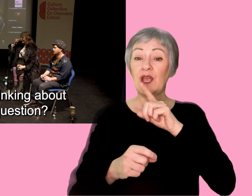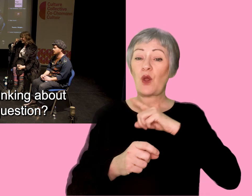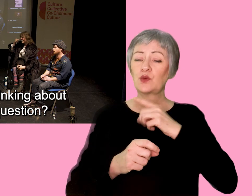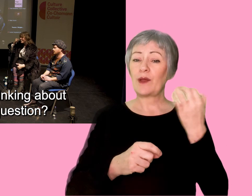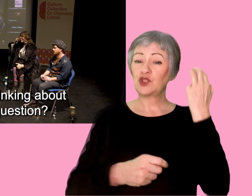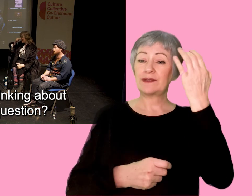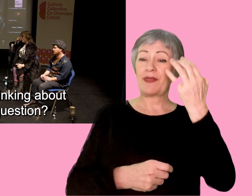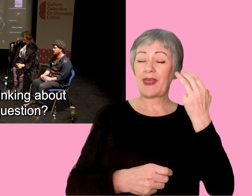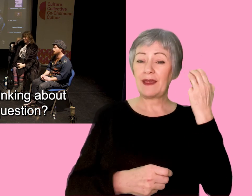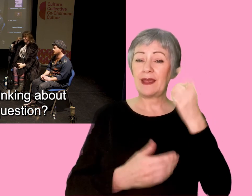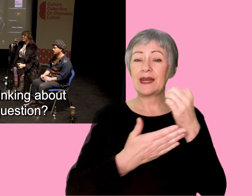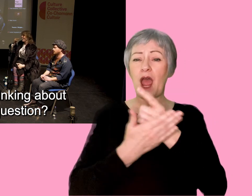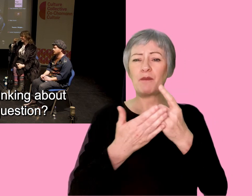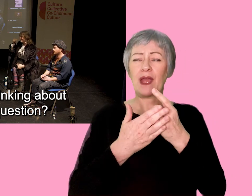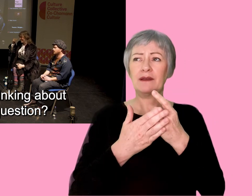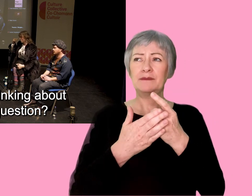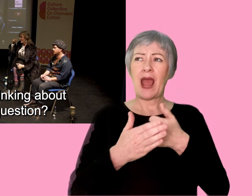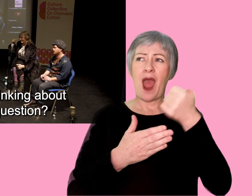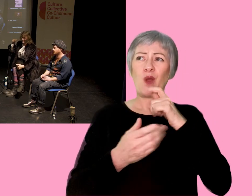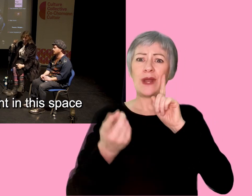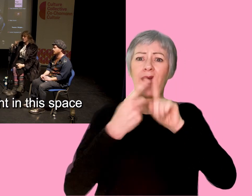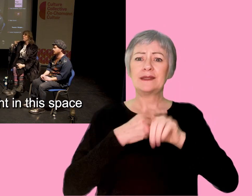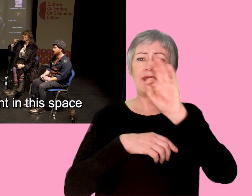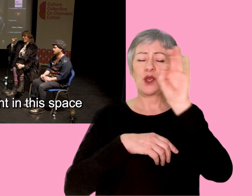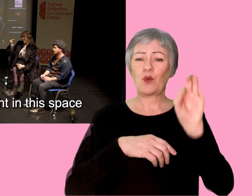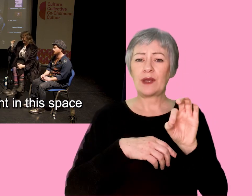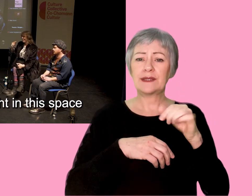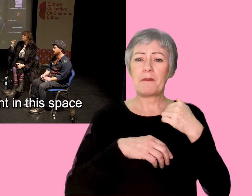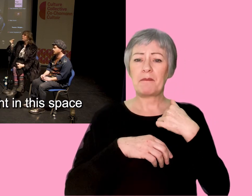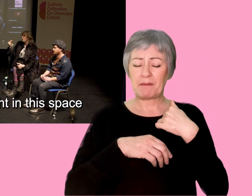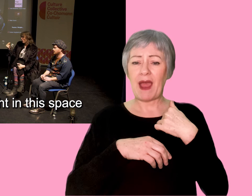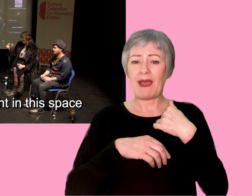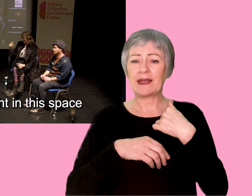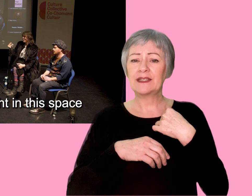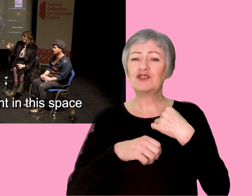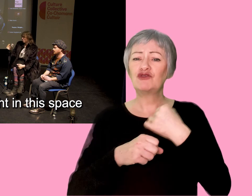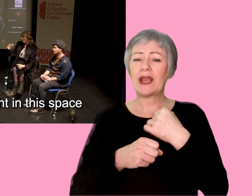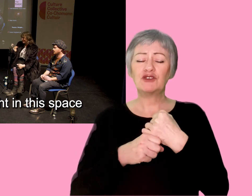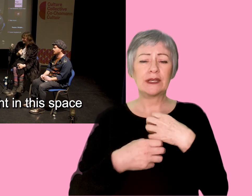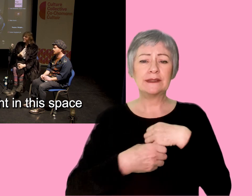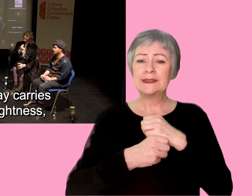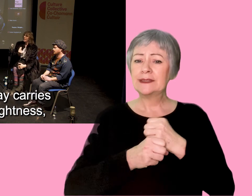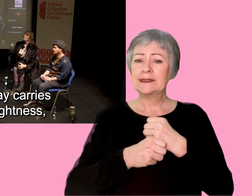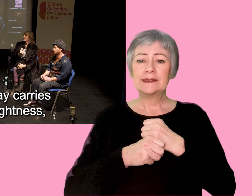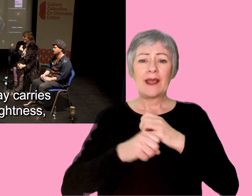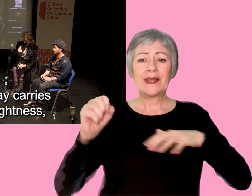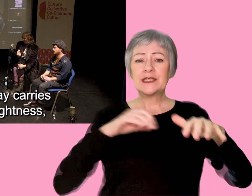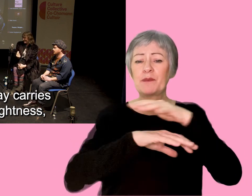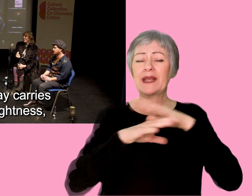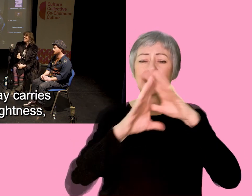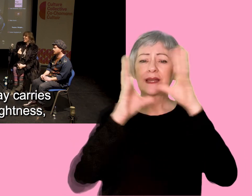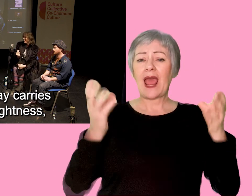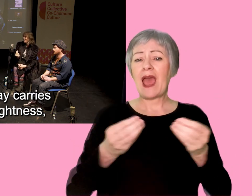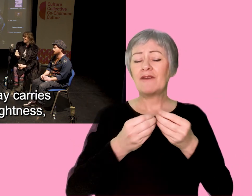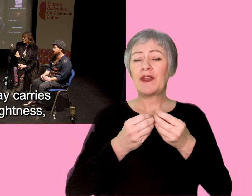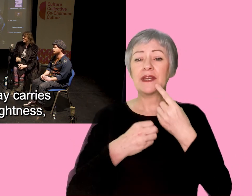just thinking about how do I answer this question, because my gender is fraught in this space, and everything that I